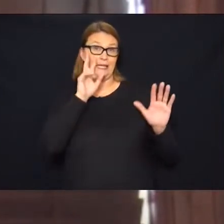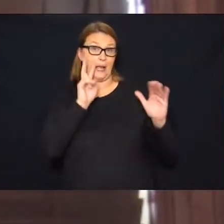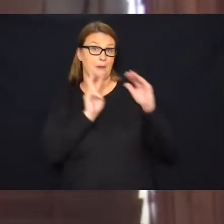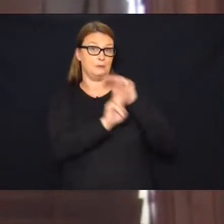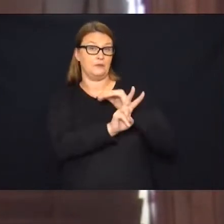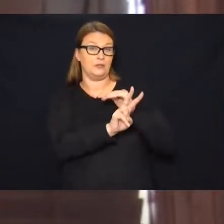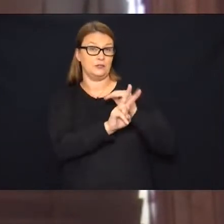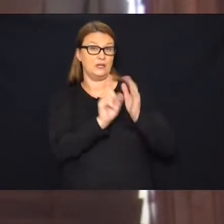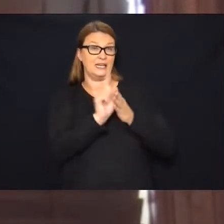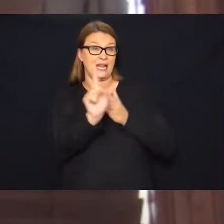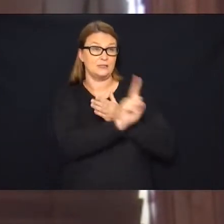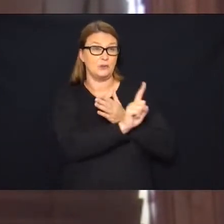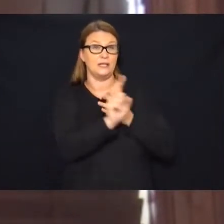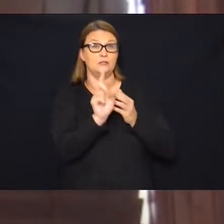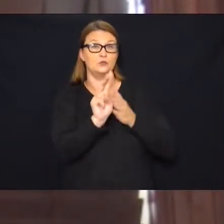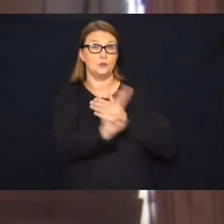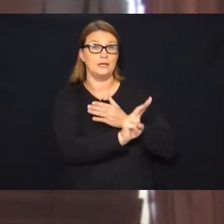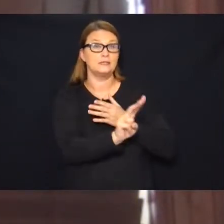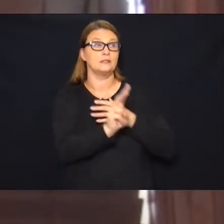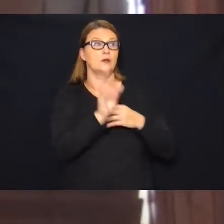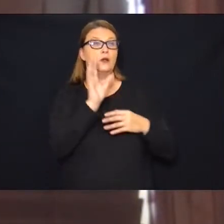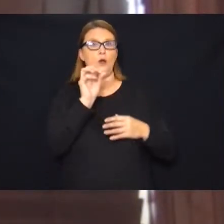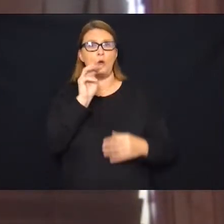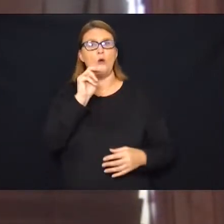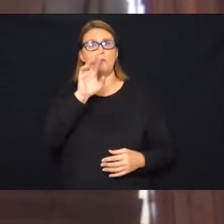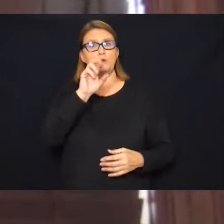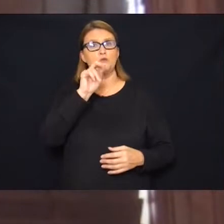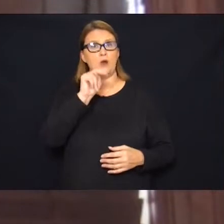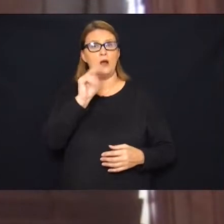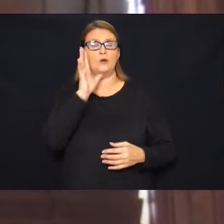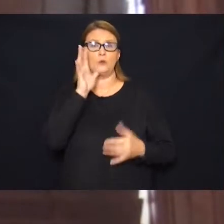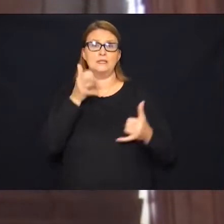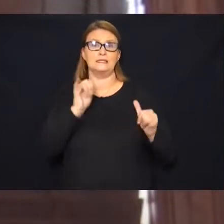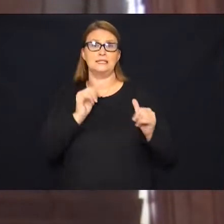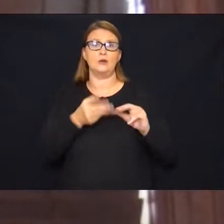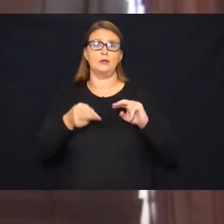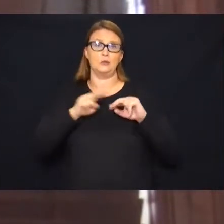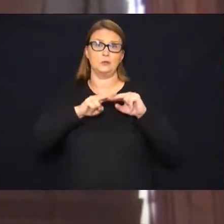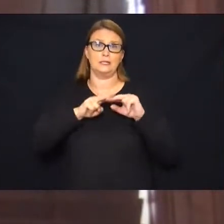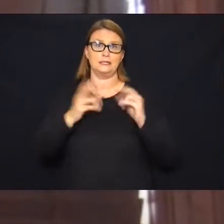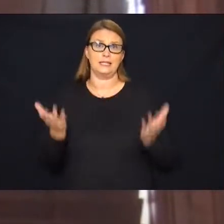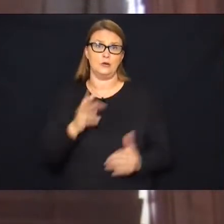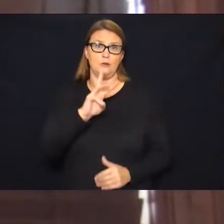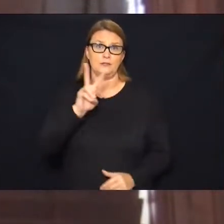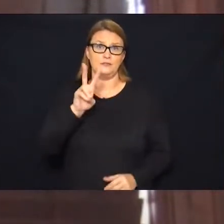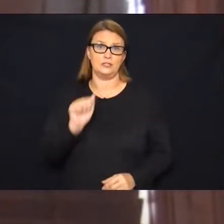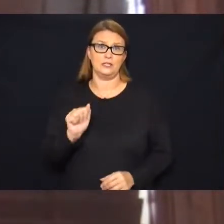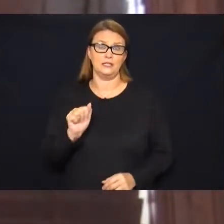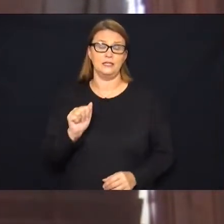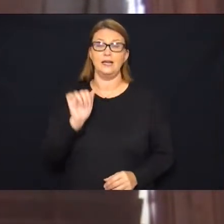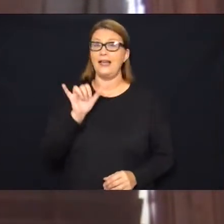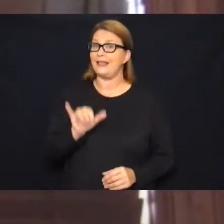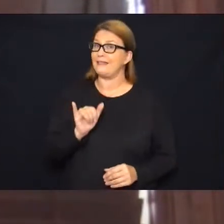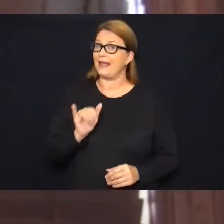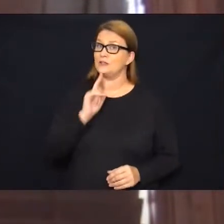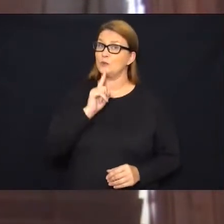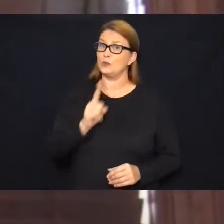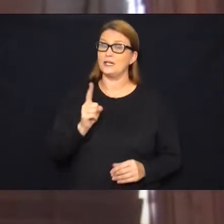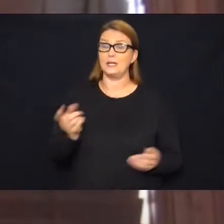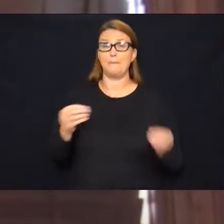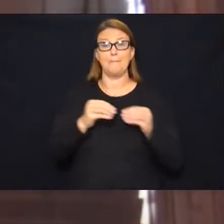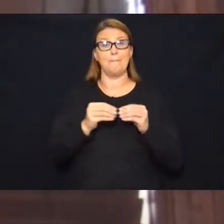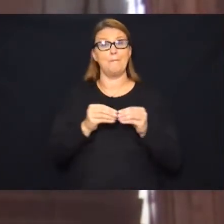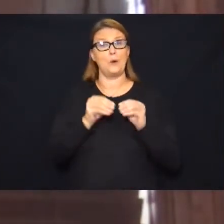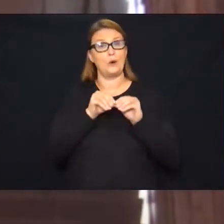anticipate in the next week or two, Omicron will also be the dominant variant in West Virginia. So this is a much more highly